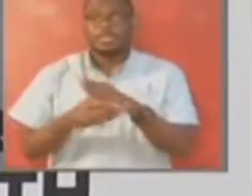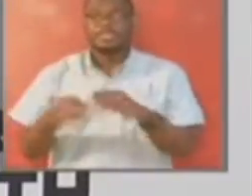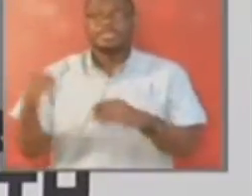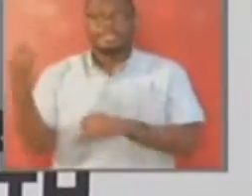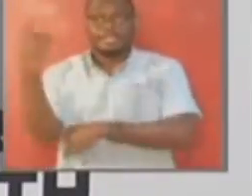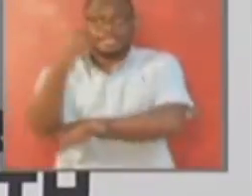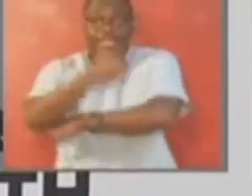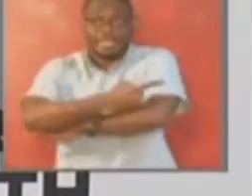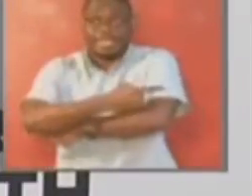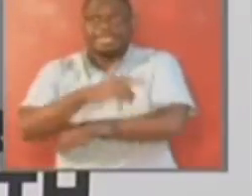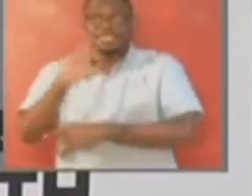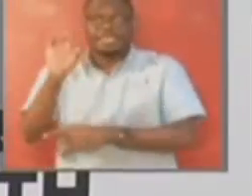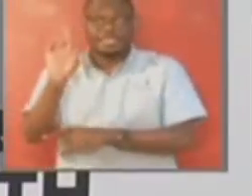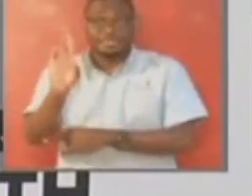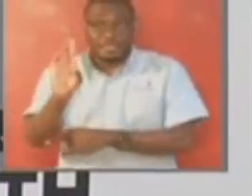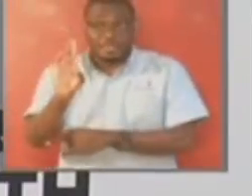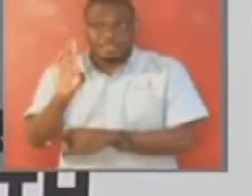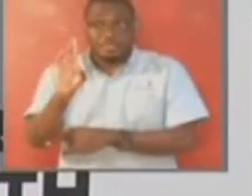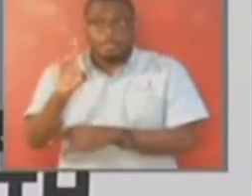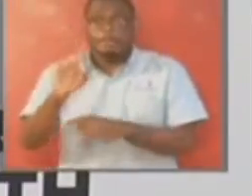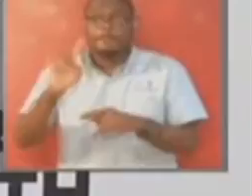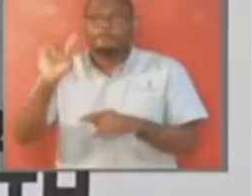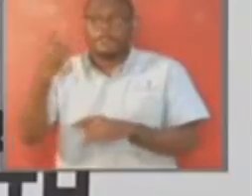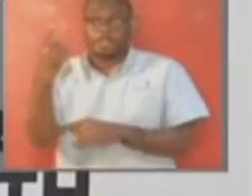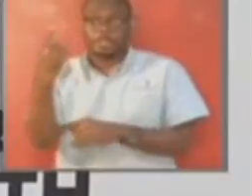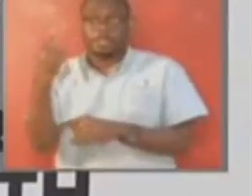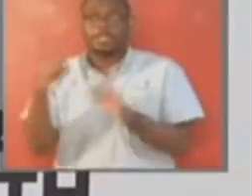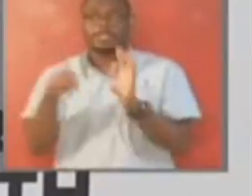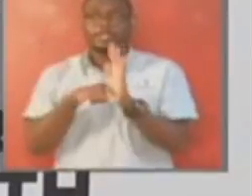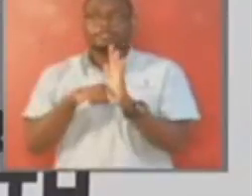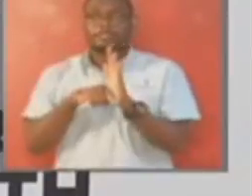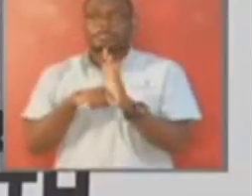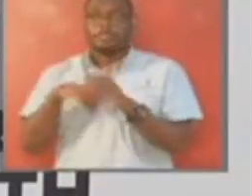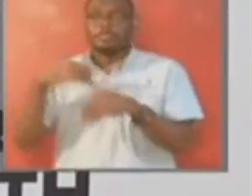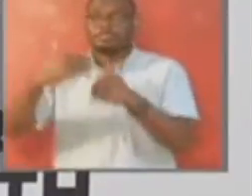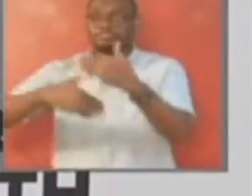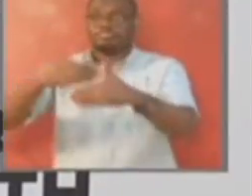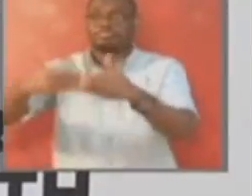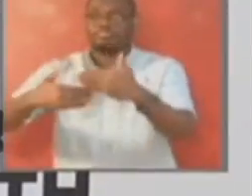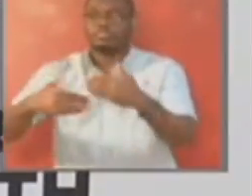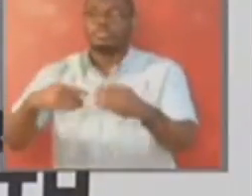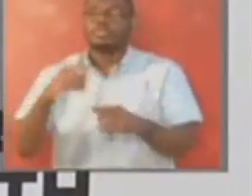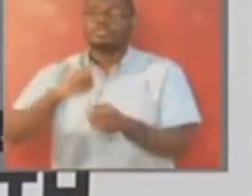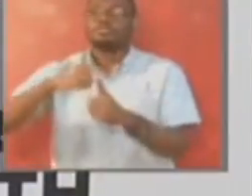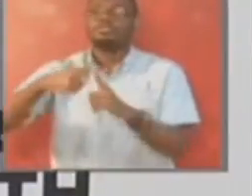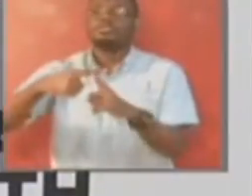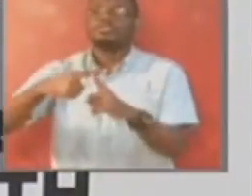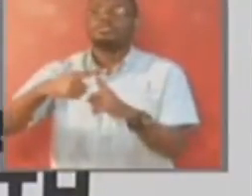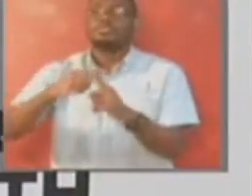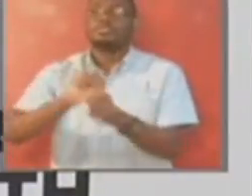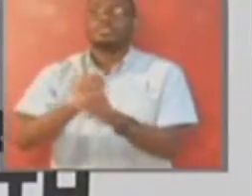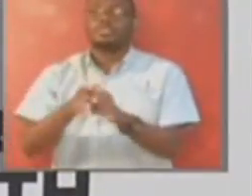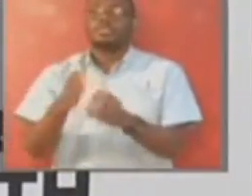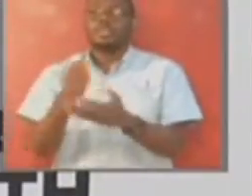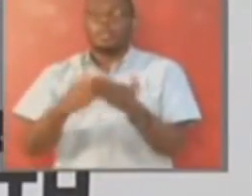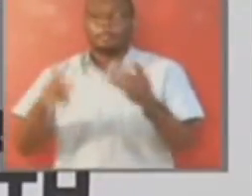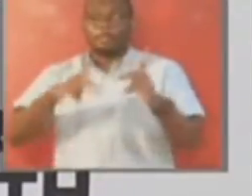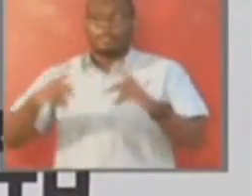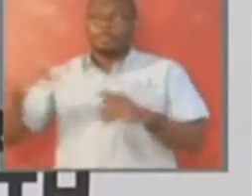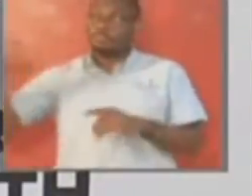1 negative swab and turning out positive. So we're still getting positives from the repatriated individuals. And we are holding